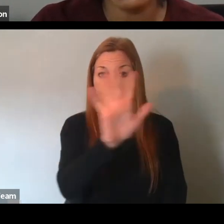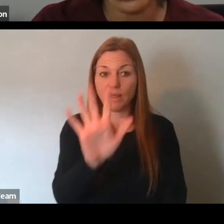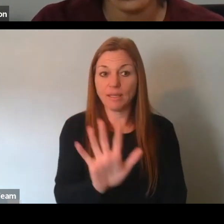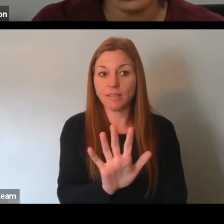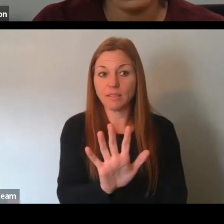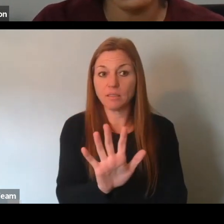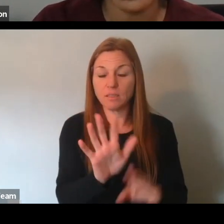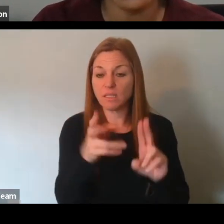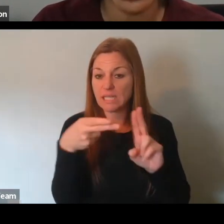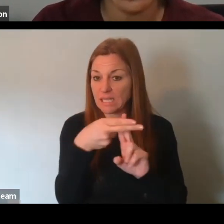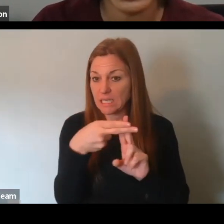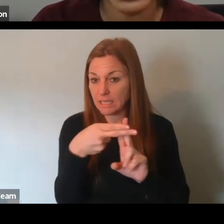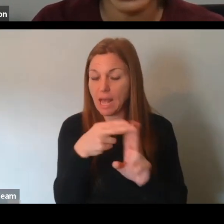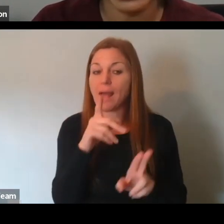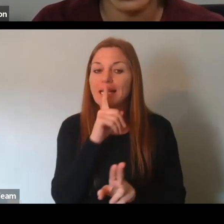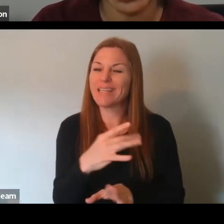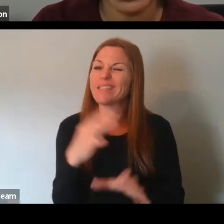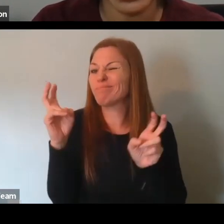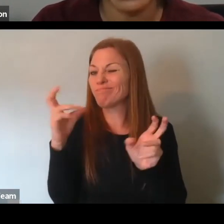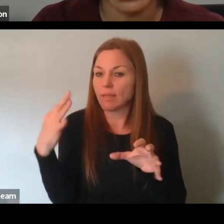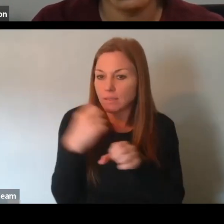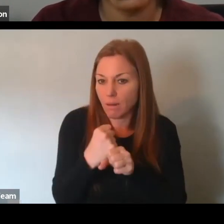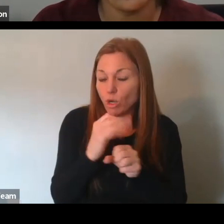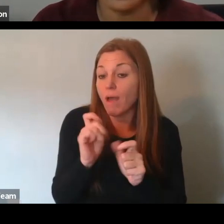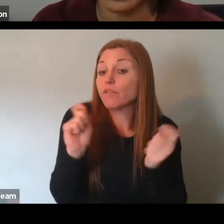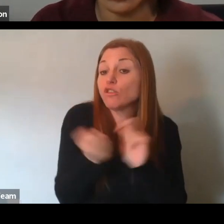who are depressed. This can be true